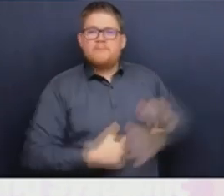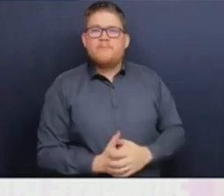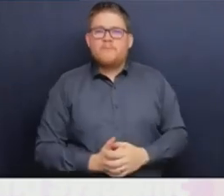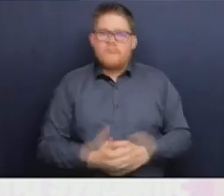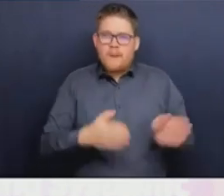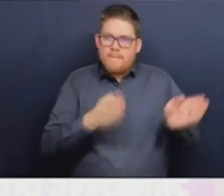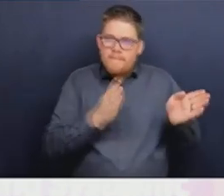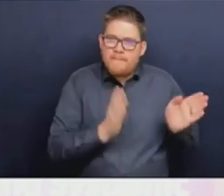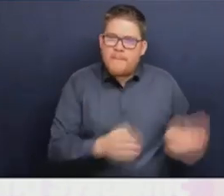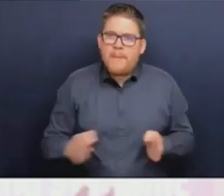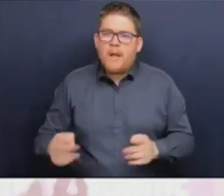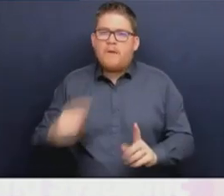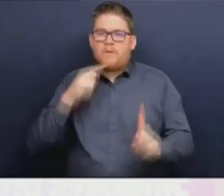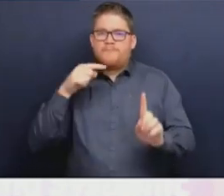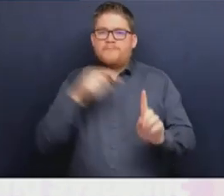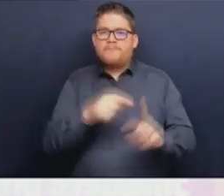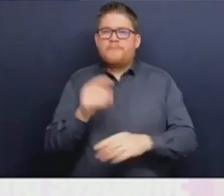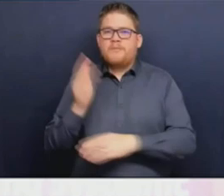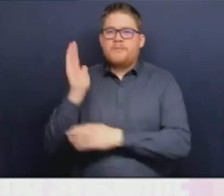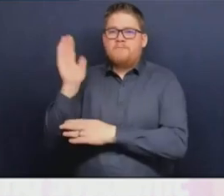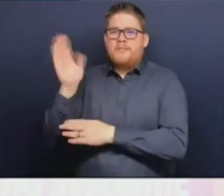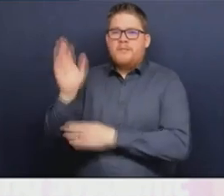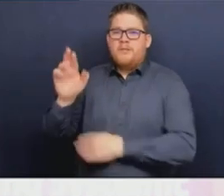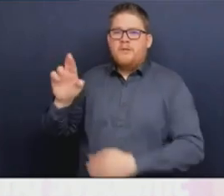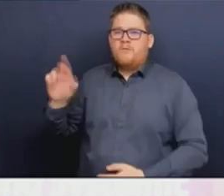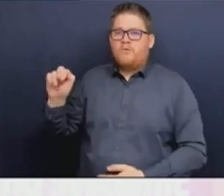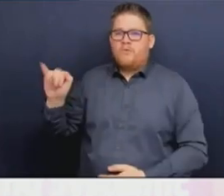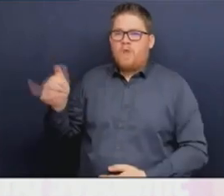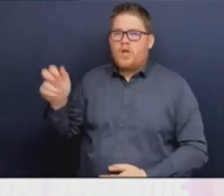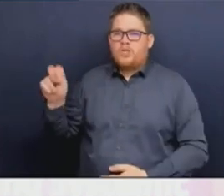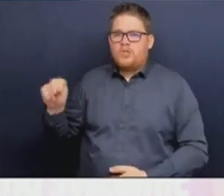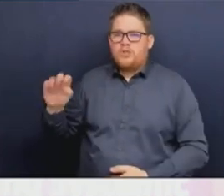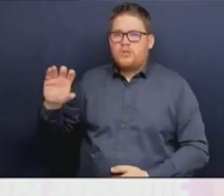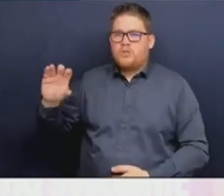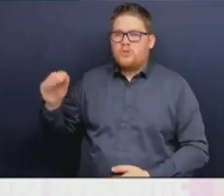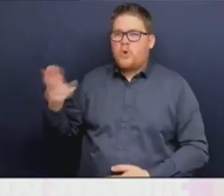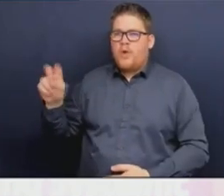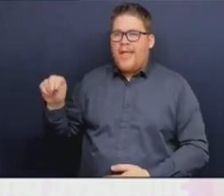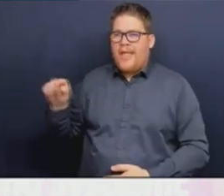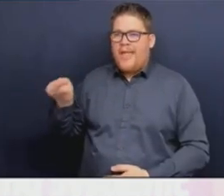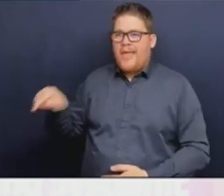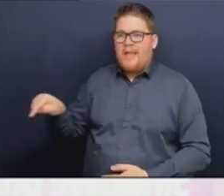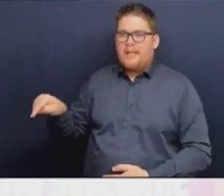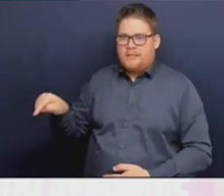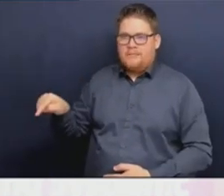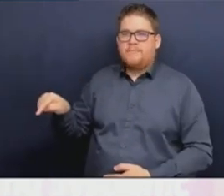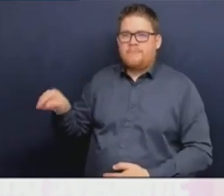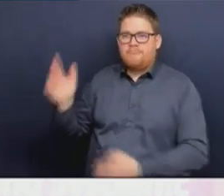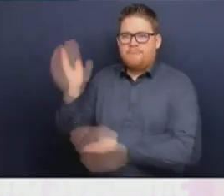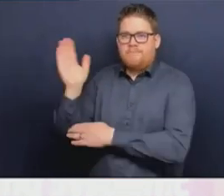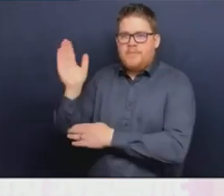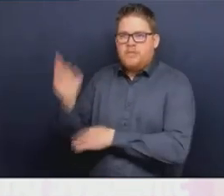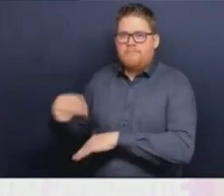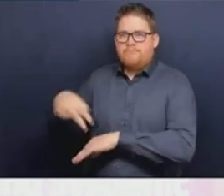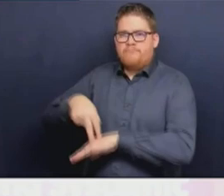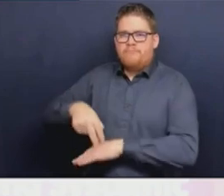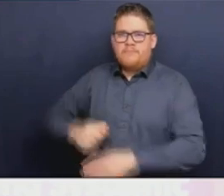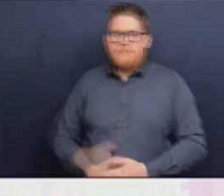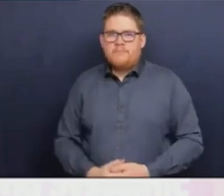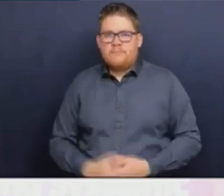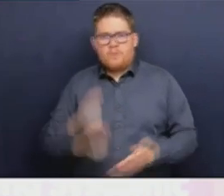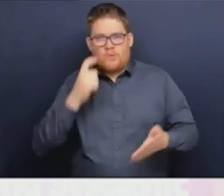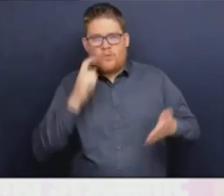to recognize the Attorney General, who will stand and continue to stand to